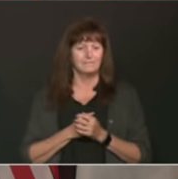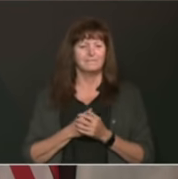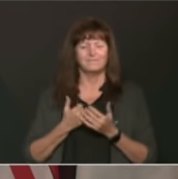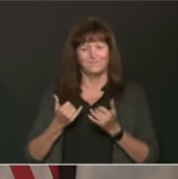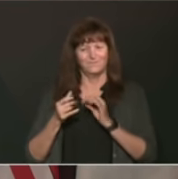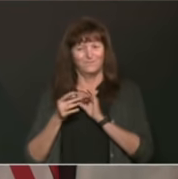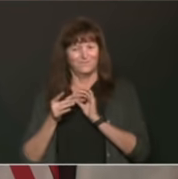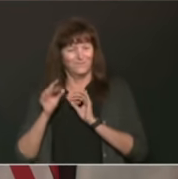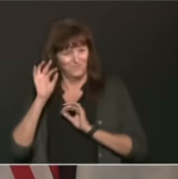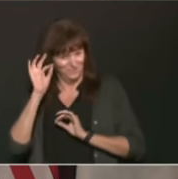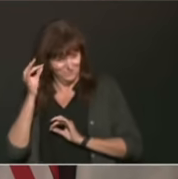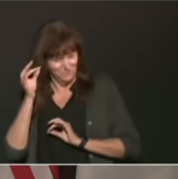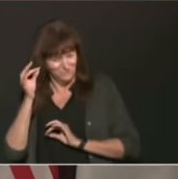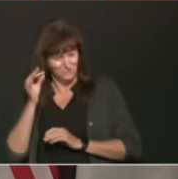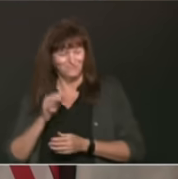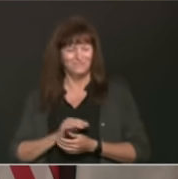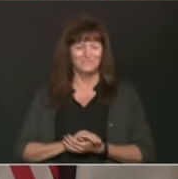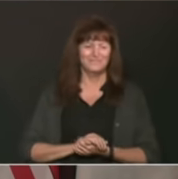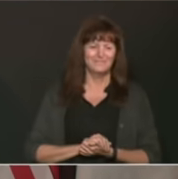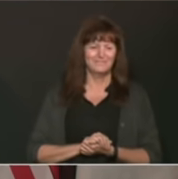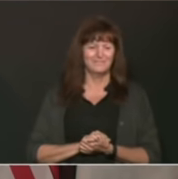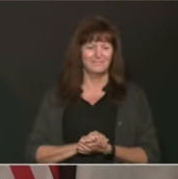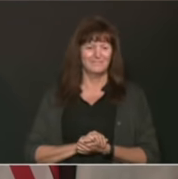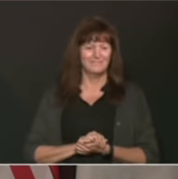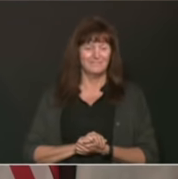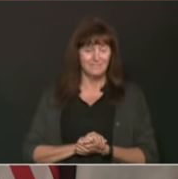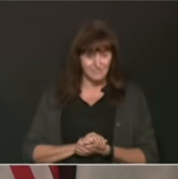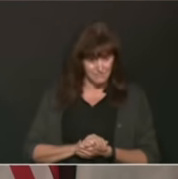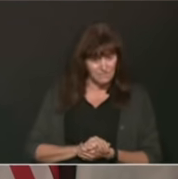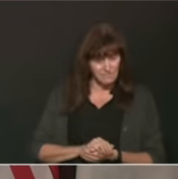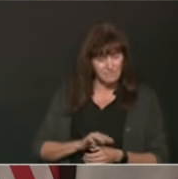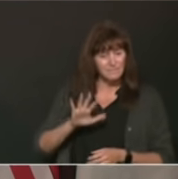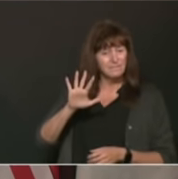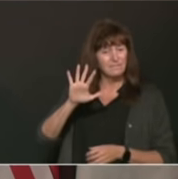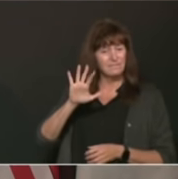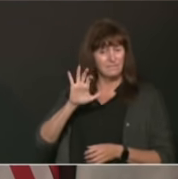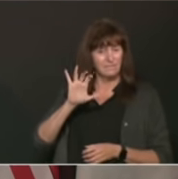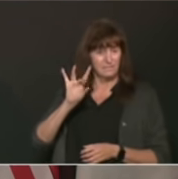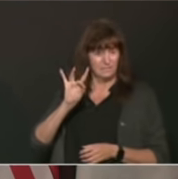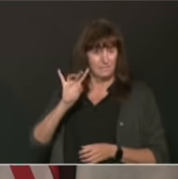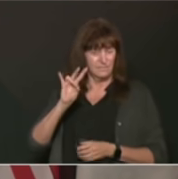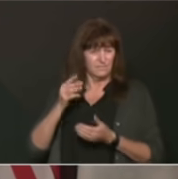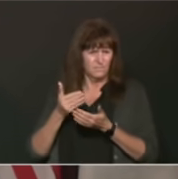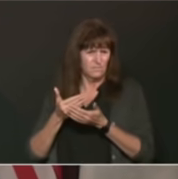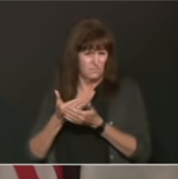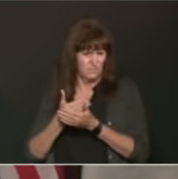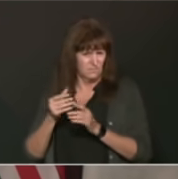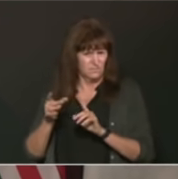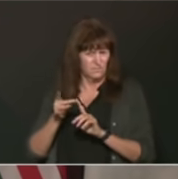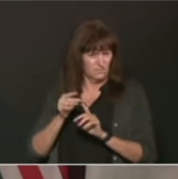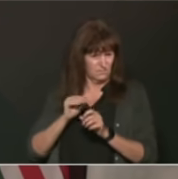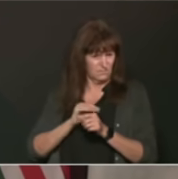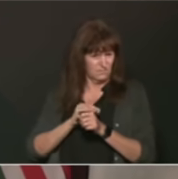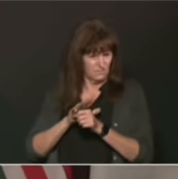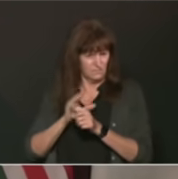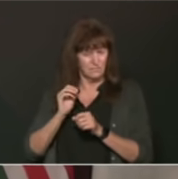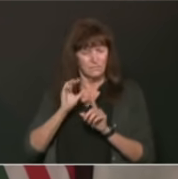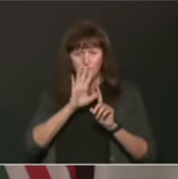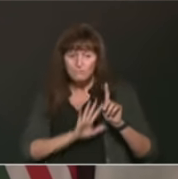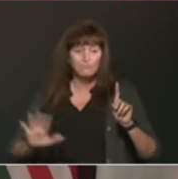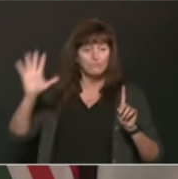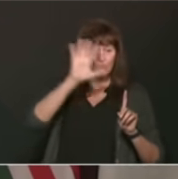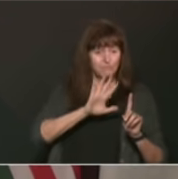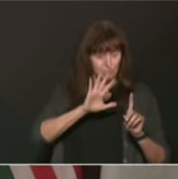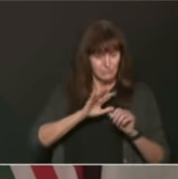afternoon, everyone. There are 587 new cases of COVID-19 in Ontario. There are 279 people